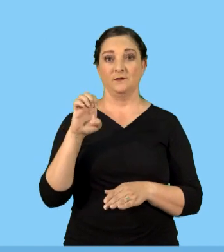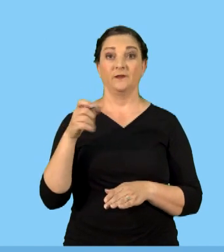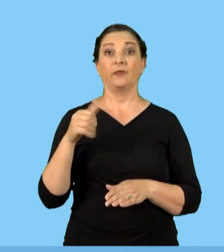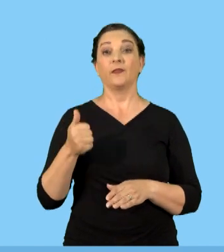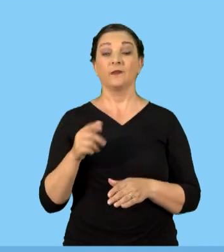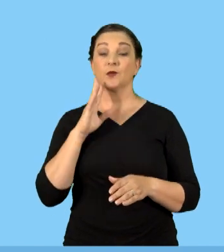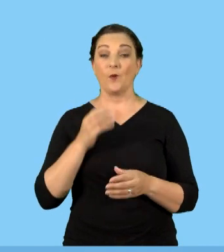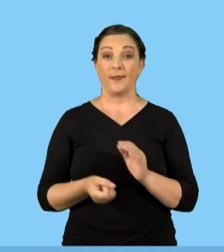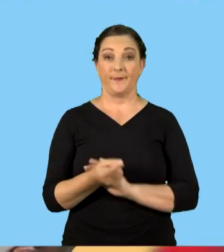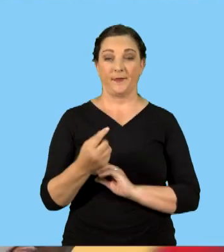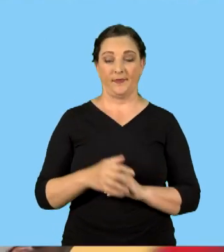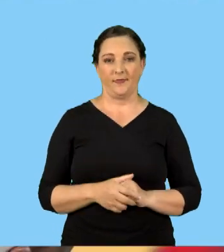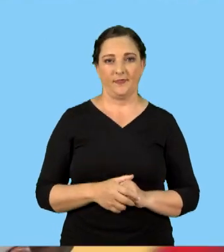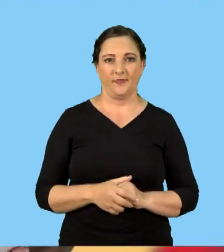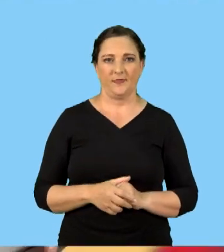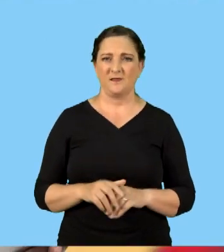So then,